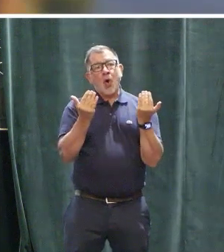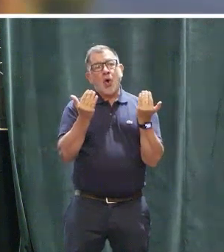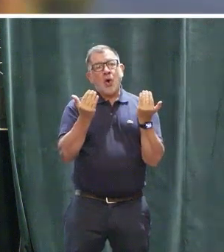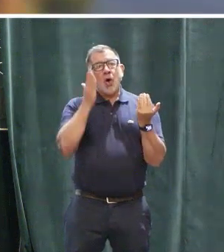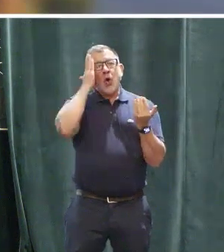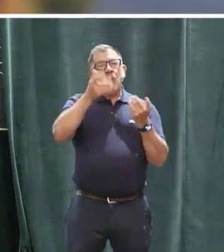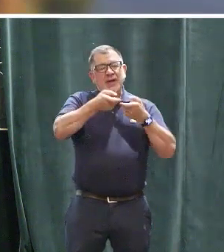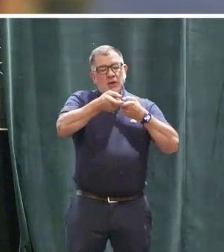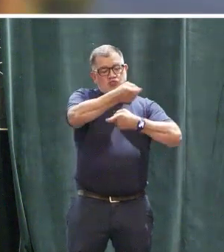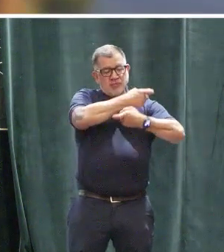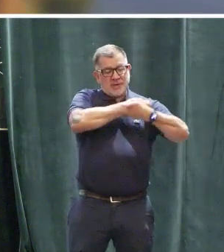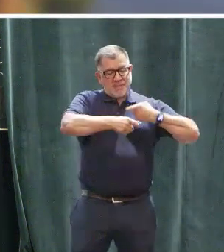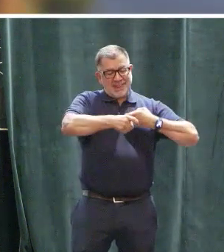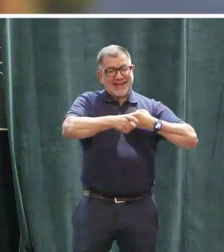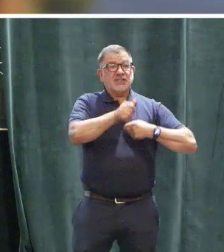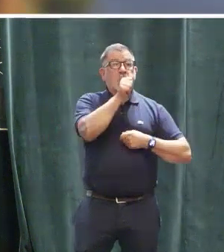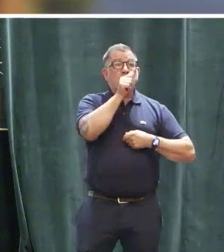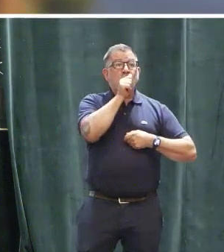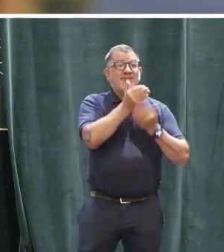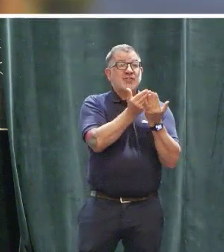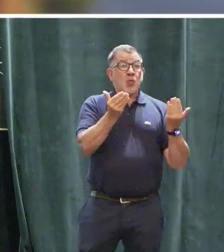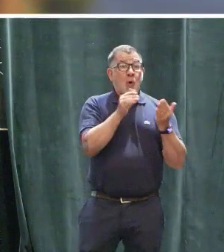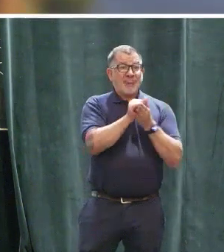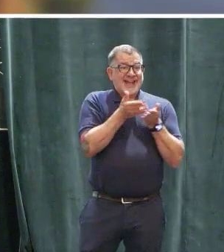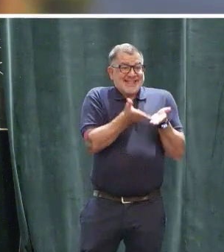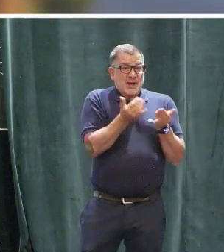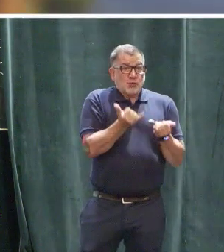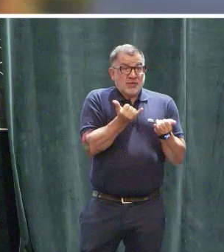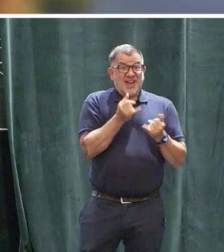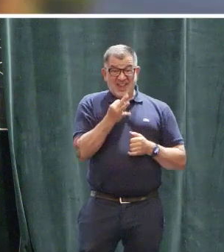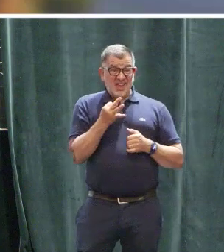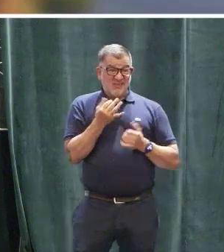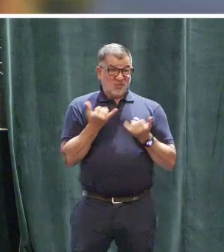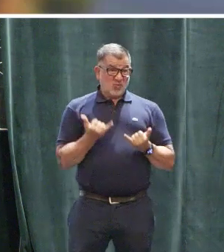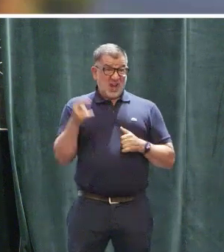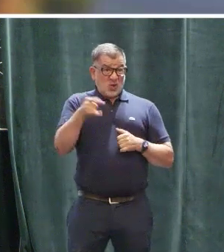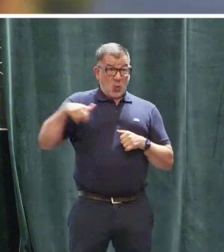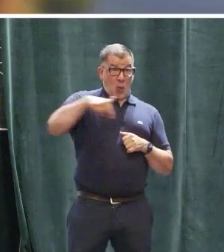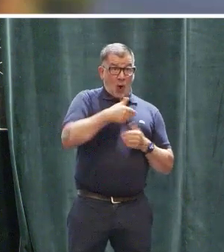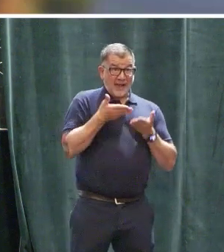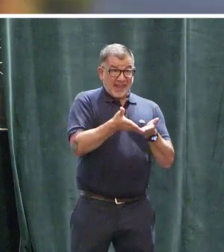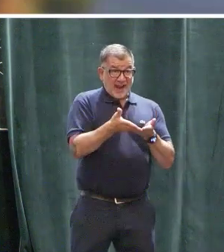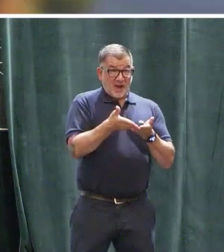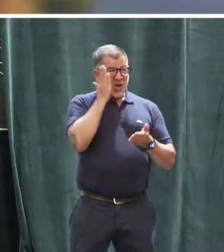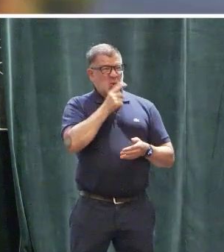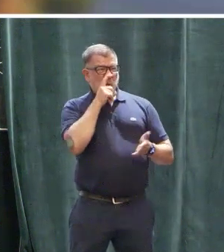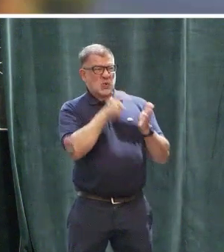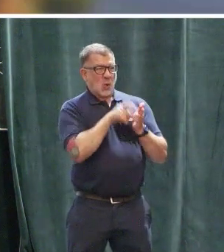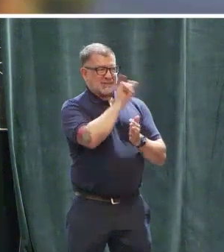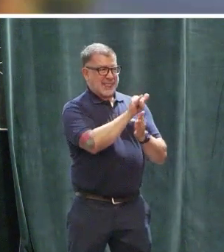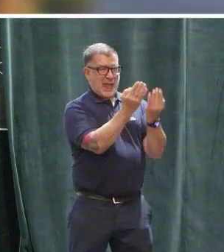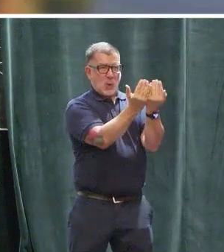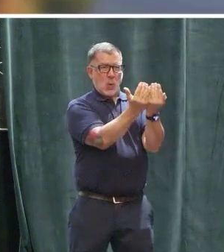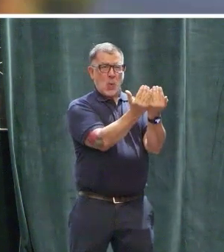a privacy wall that is there today. So if you walk along South Esplanade towards the back behind the trees, you'll see that